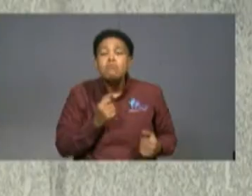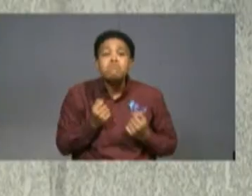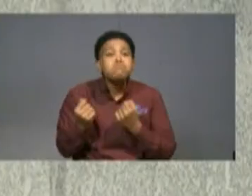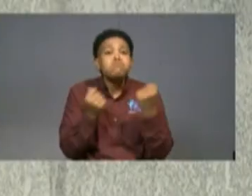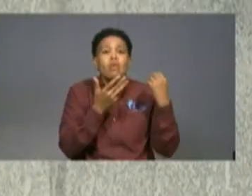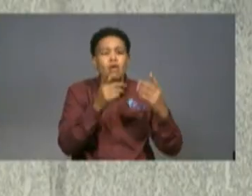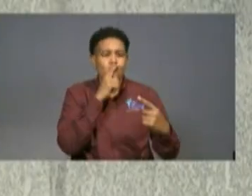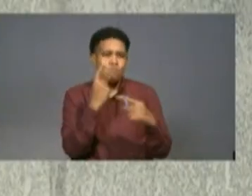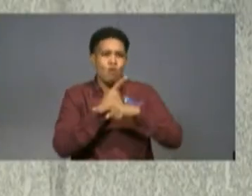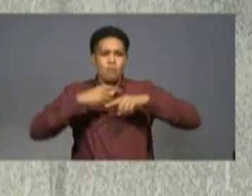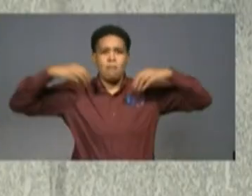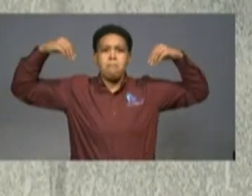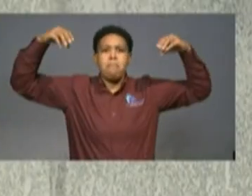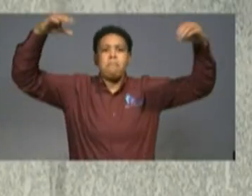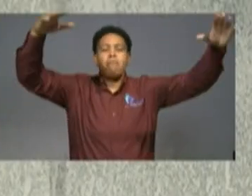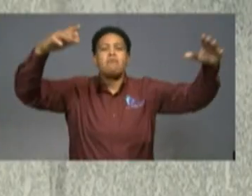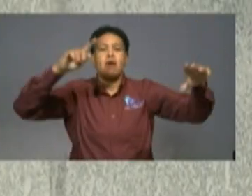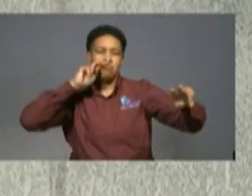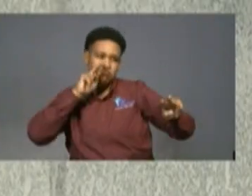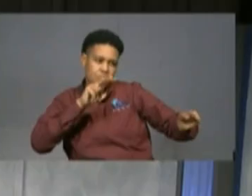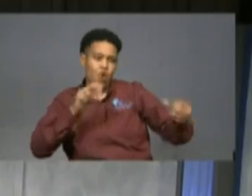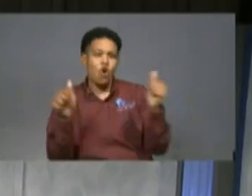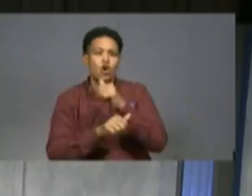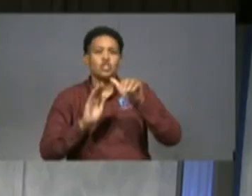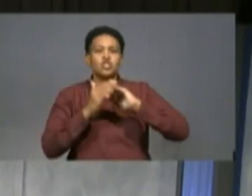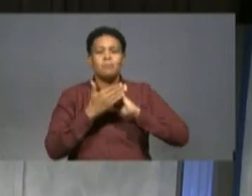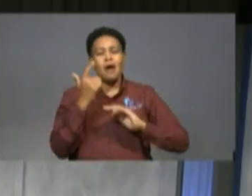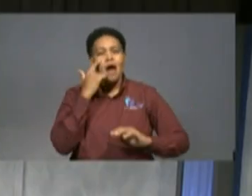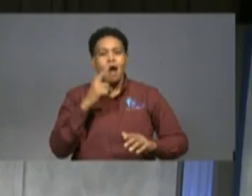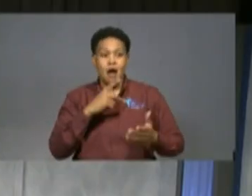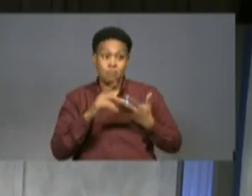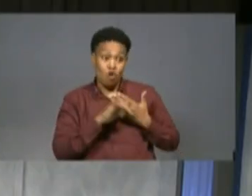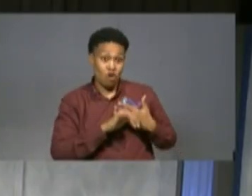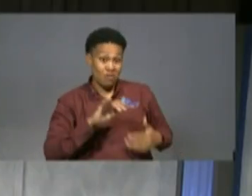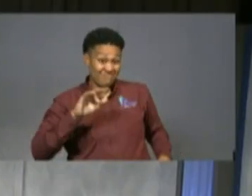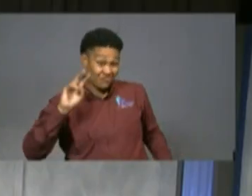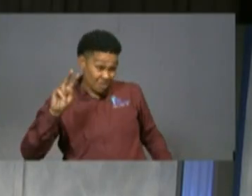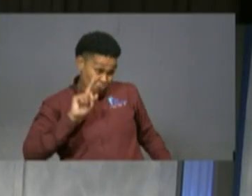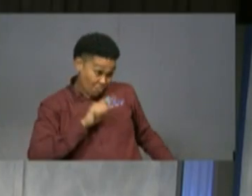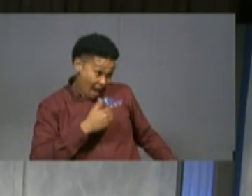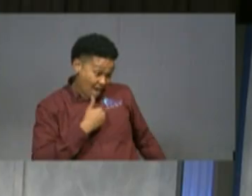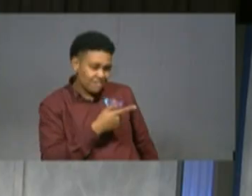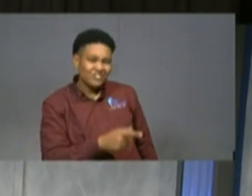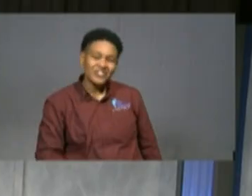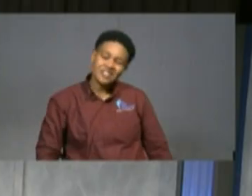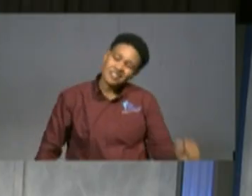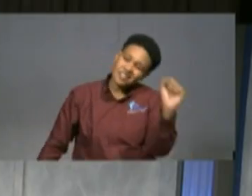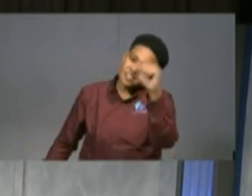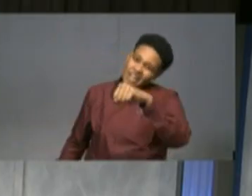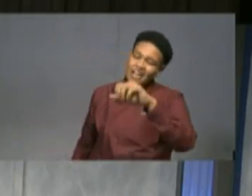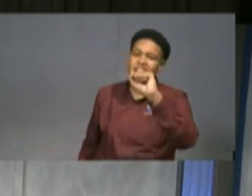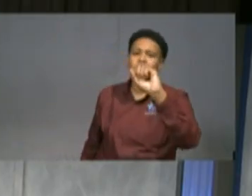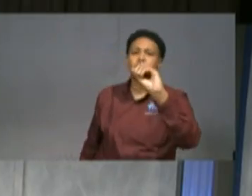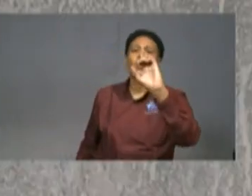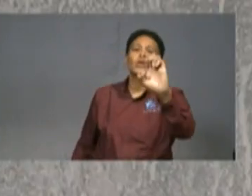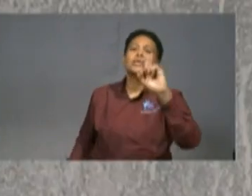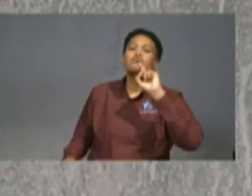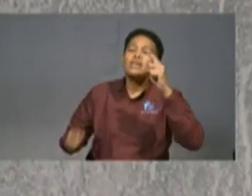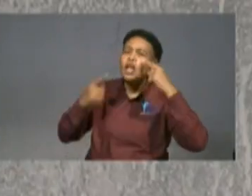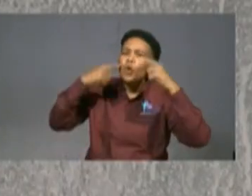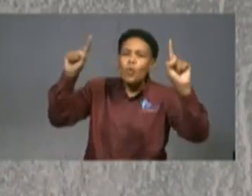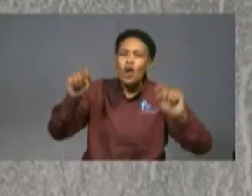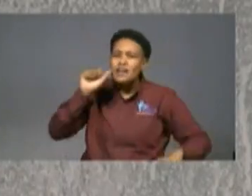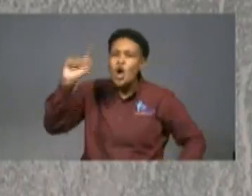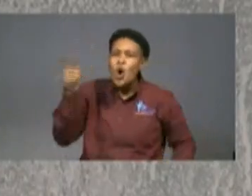properly maintained under the JAMAICA'S program. Team JLP, do you have a rebuttal? Absolutely. The states of emergency have worked.